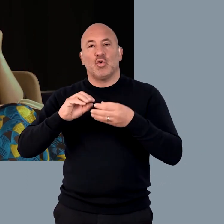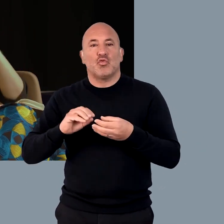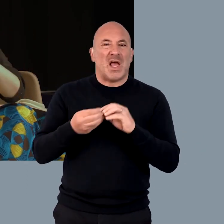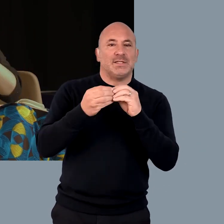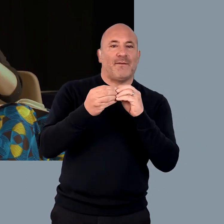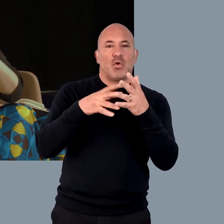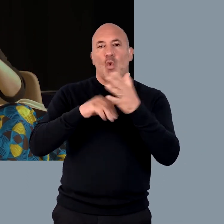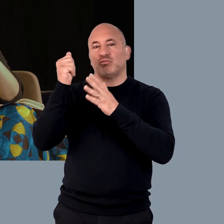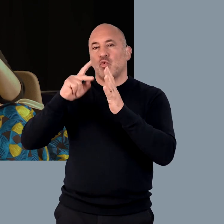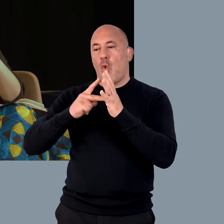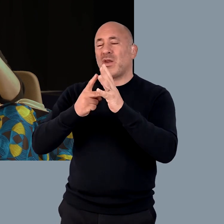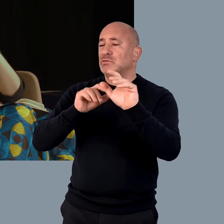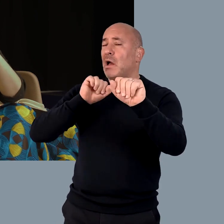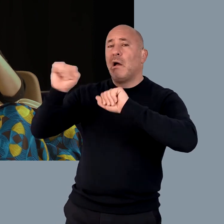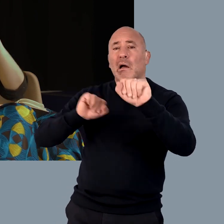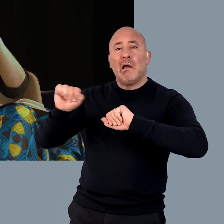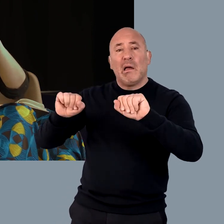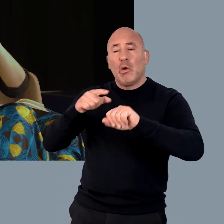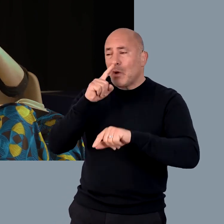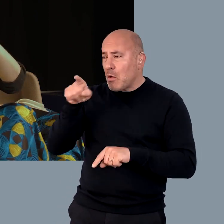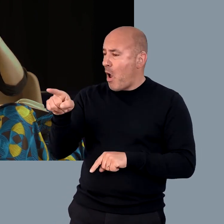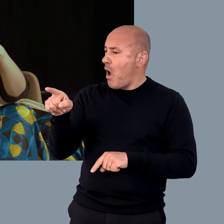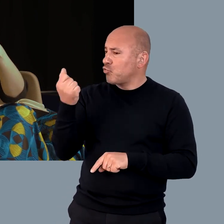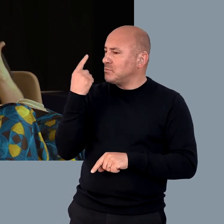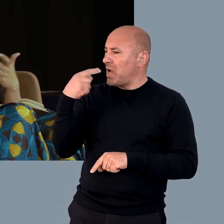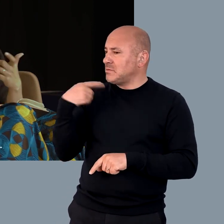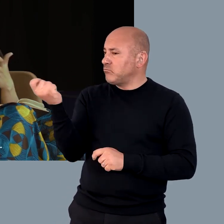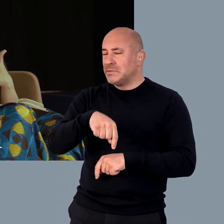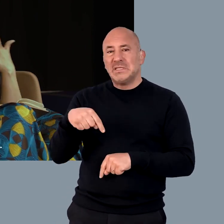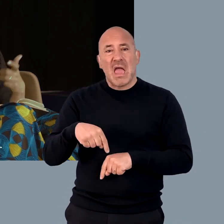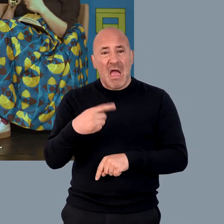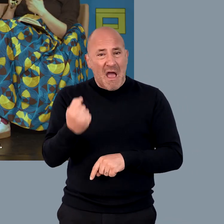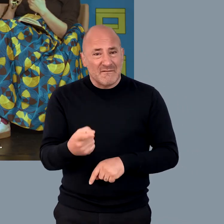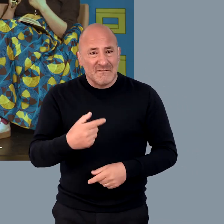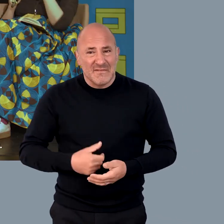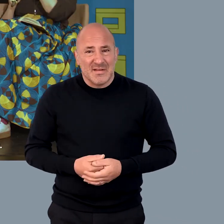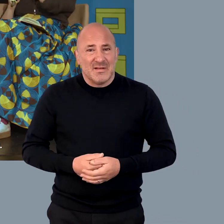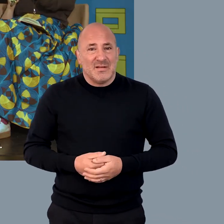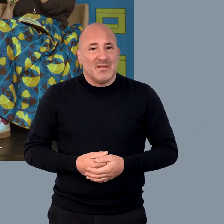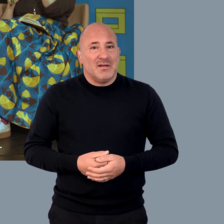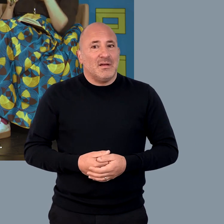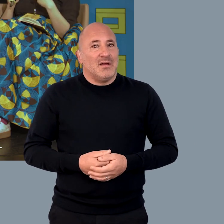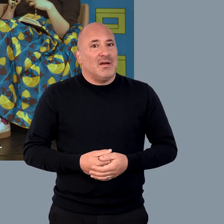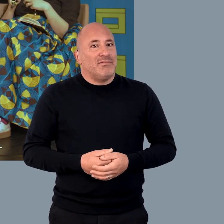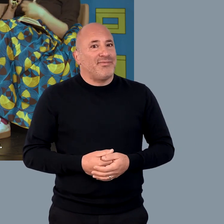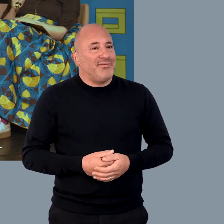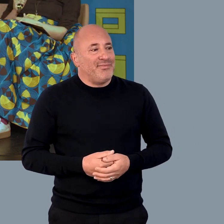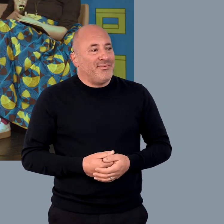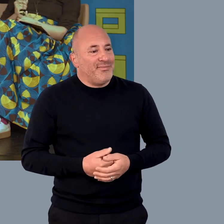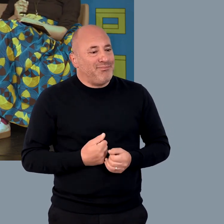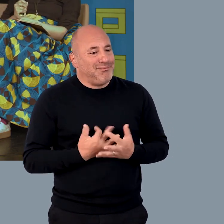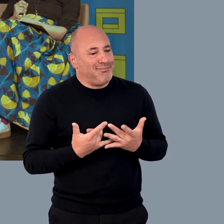connected. But in terms of the practical things that different creative and cultural organisations are doing in other places that you could bring